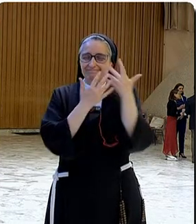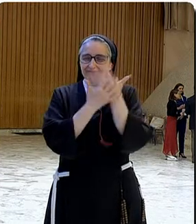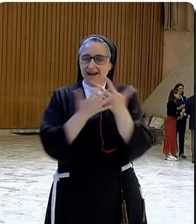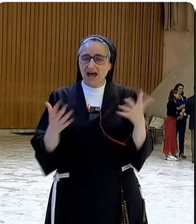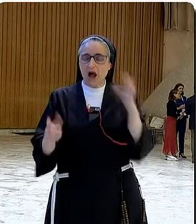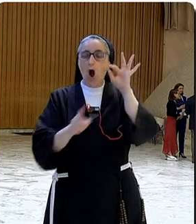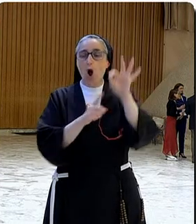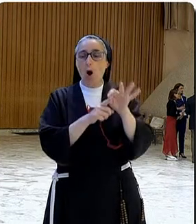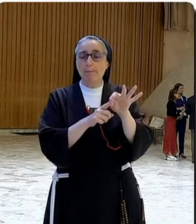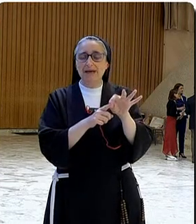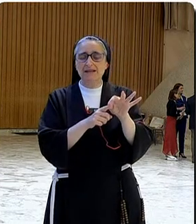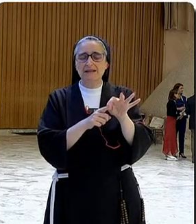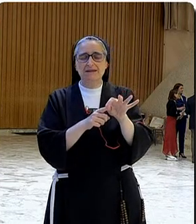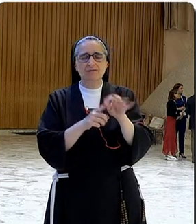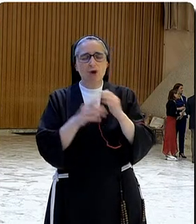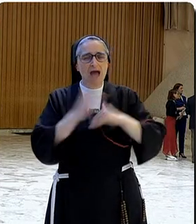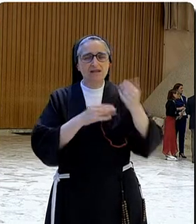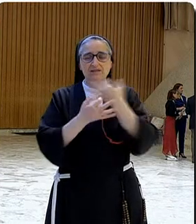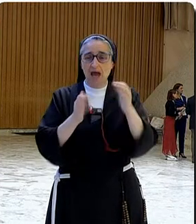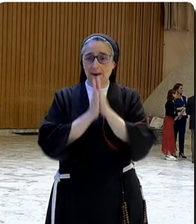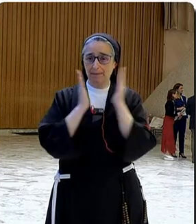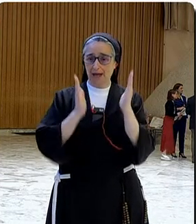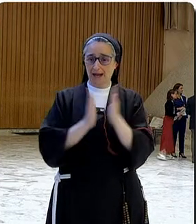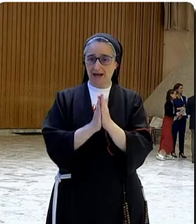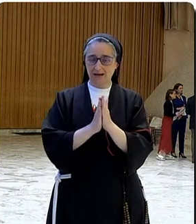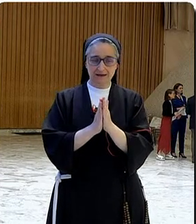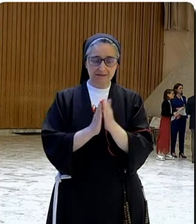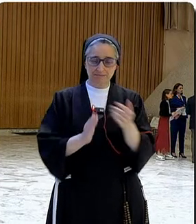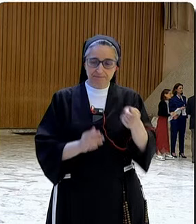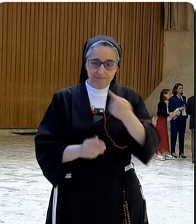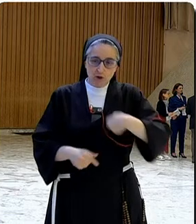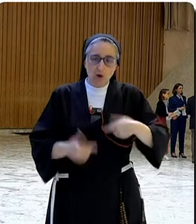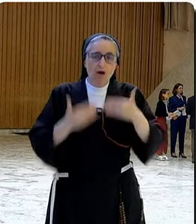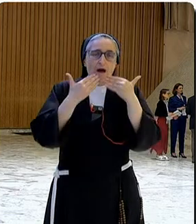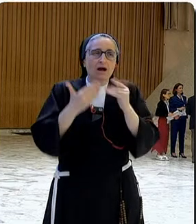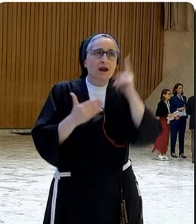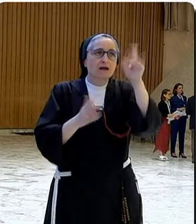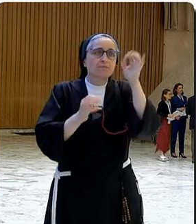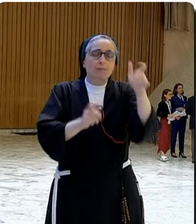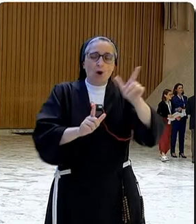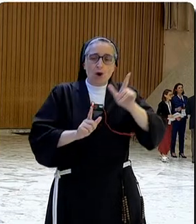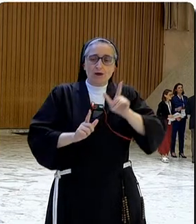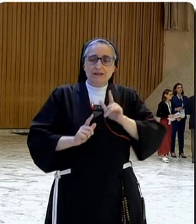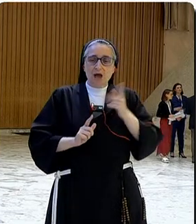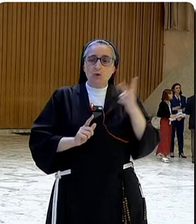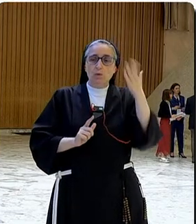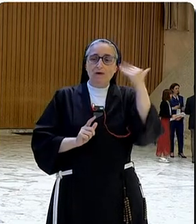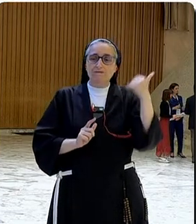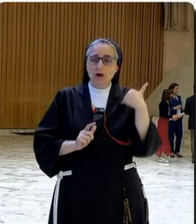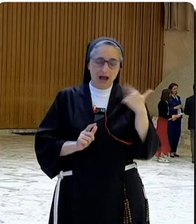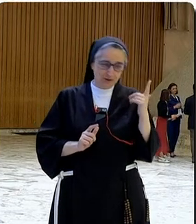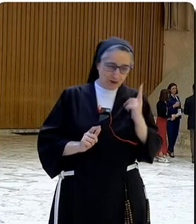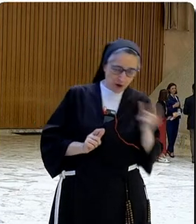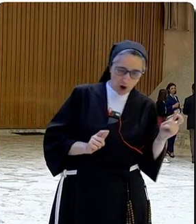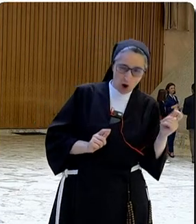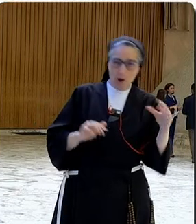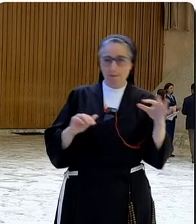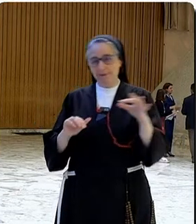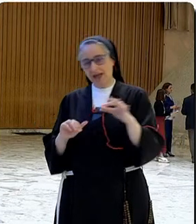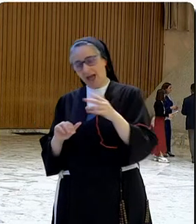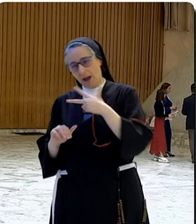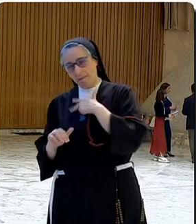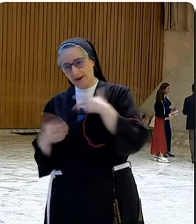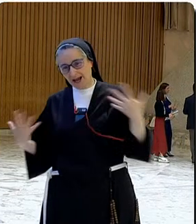entire church. We are infinitely grateful to God for the two complementary and co-responsible vocation of